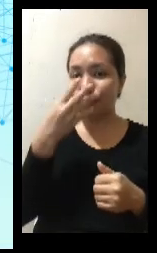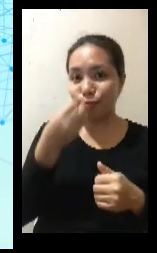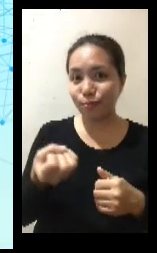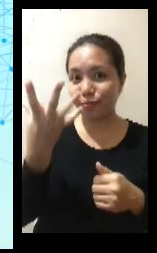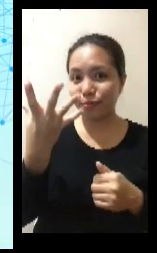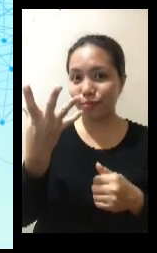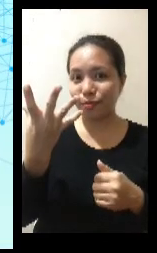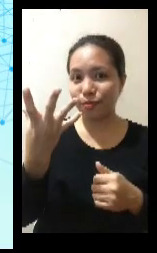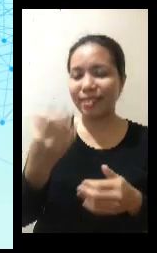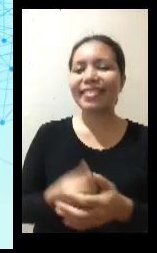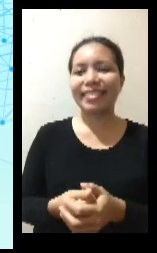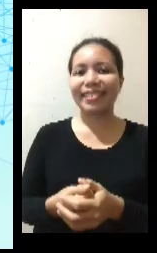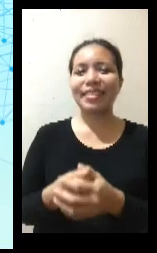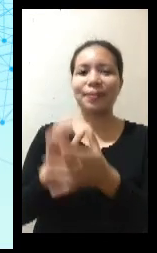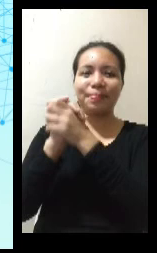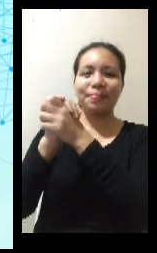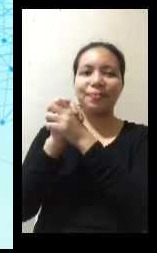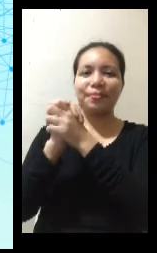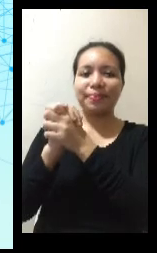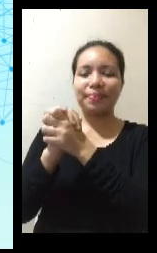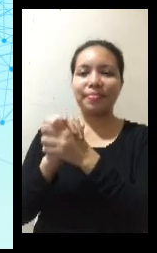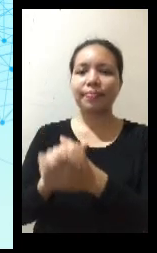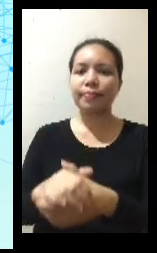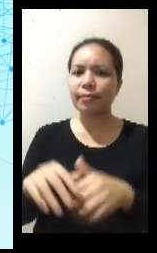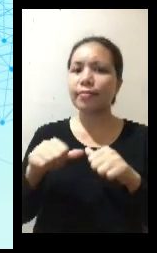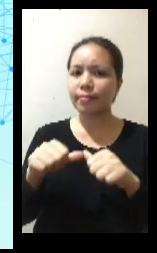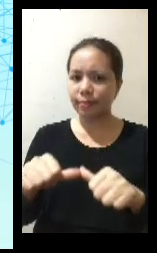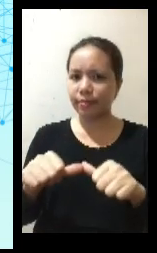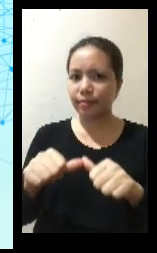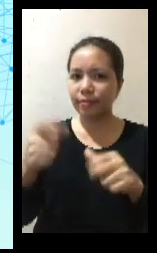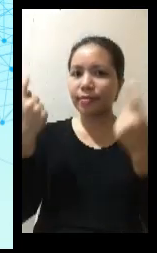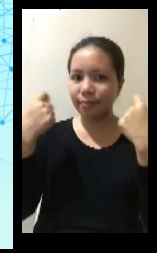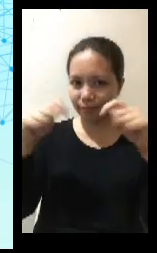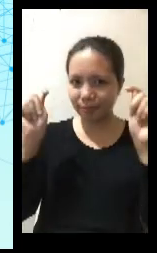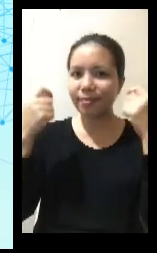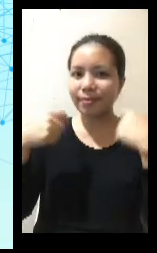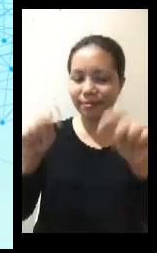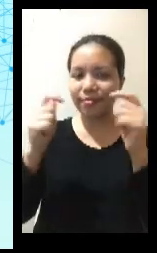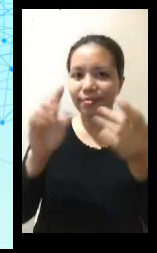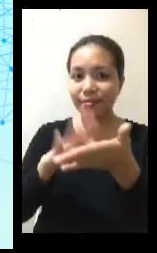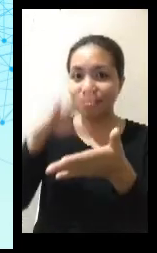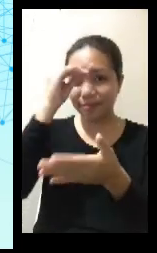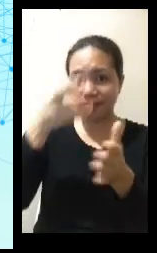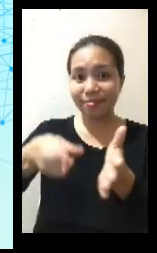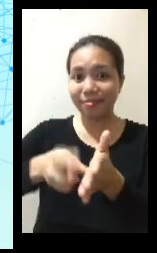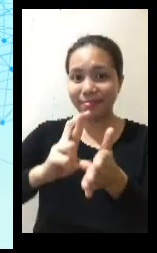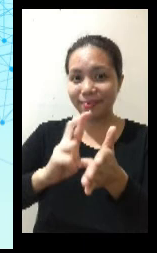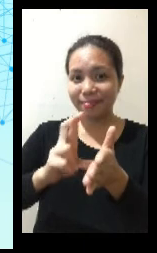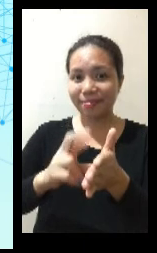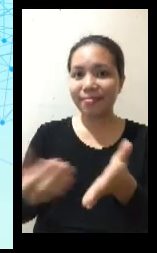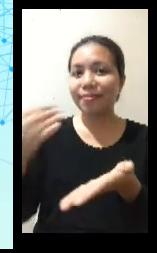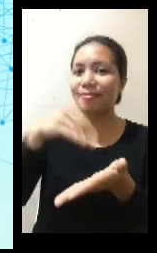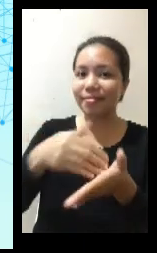That's it! How's your score? If you got it all perfect, congratulations! If not, you can always go back to any part